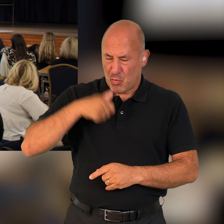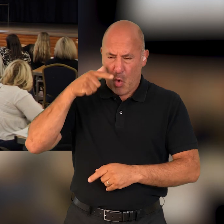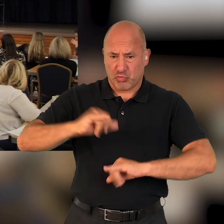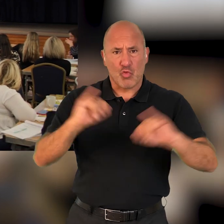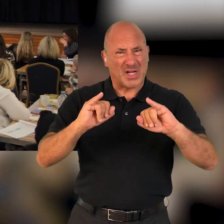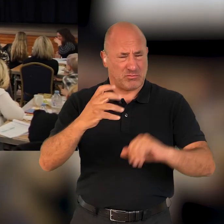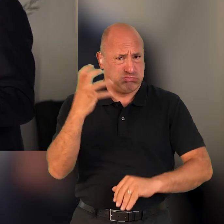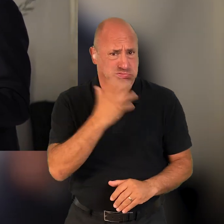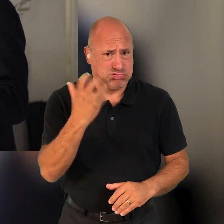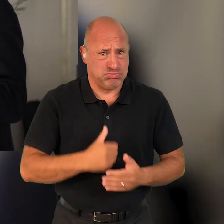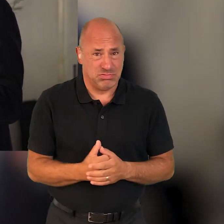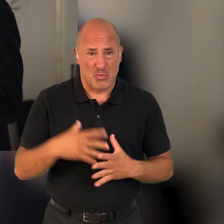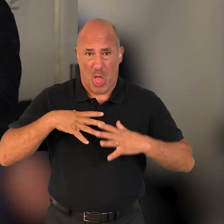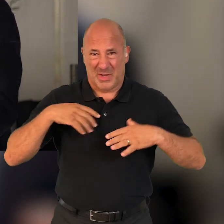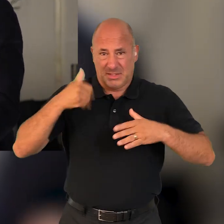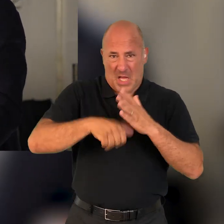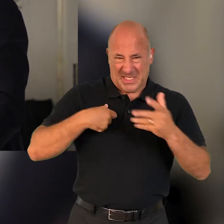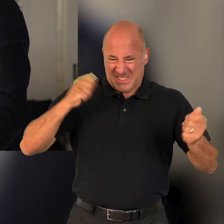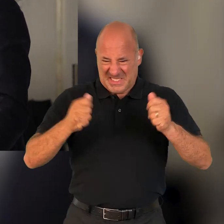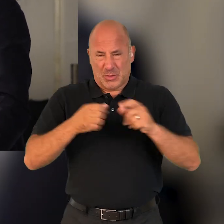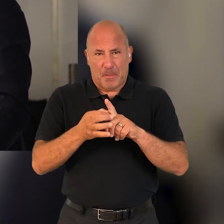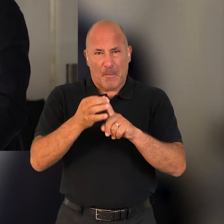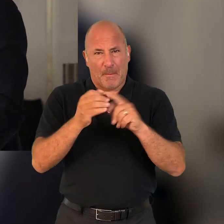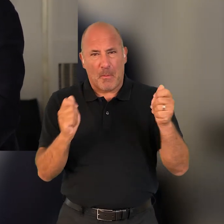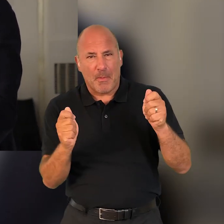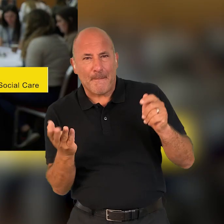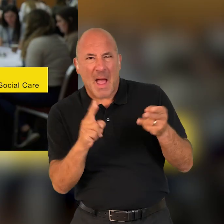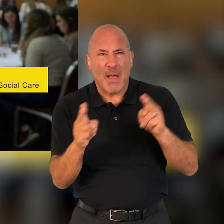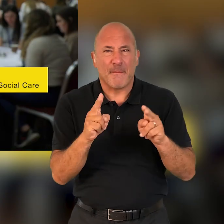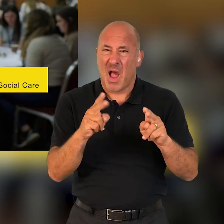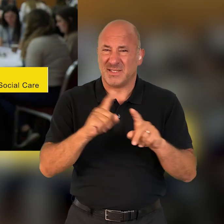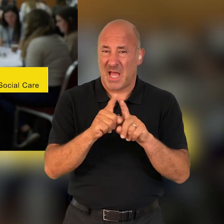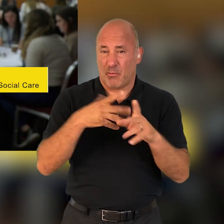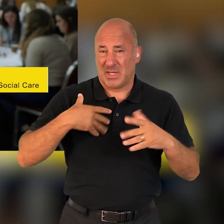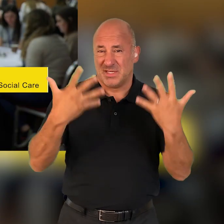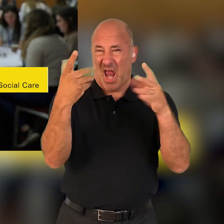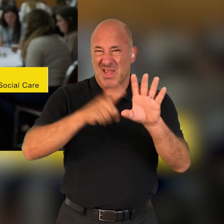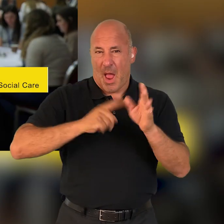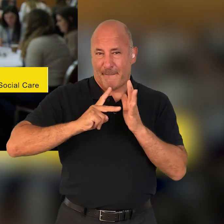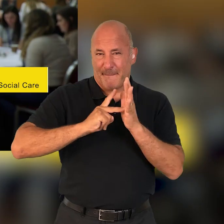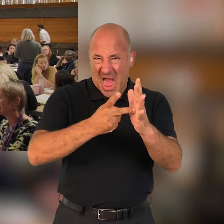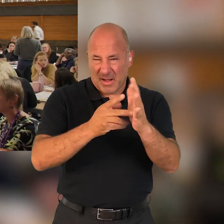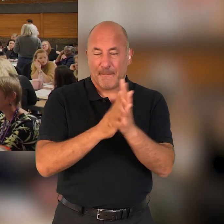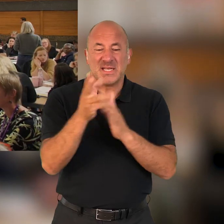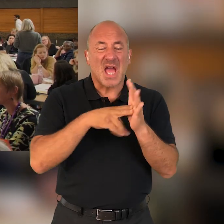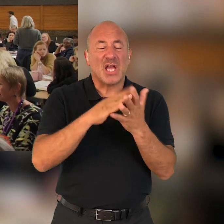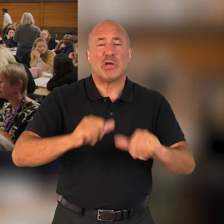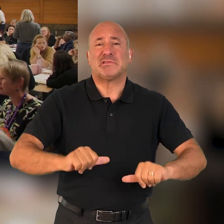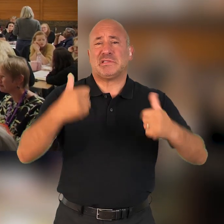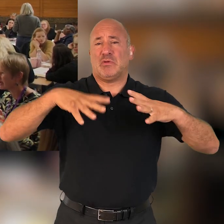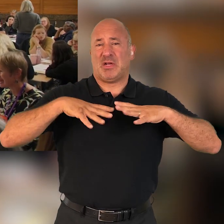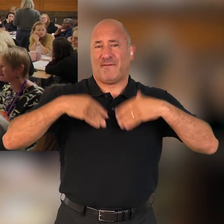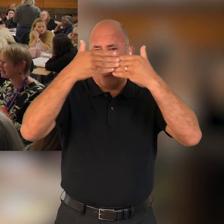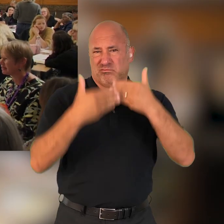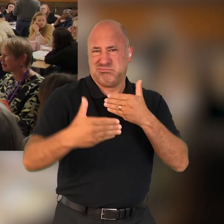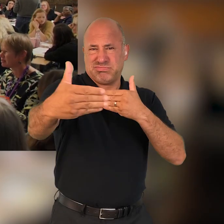steps to get the NHS back on its feet, but we're also shaping a 10-year plan to make sure the NHS is fit for the future. And I genuinely think, while we